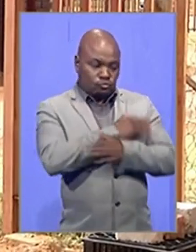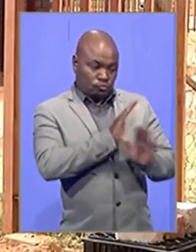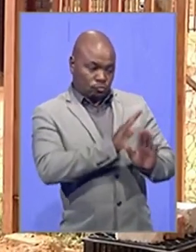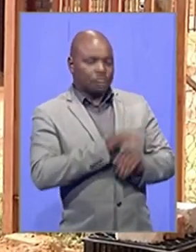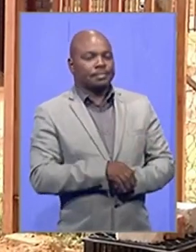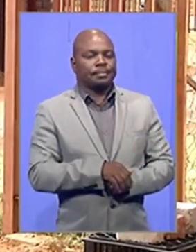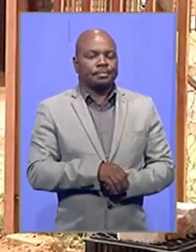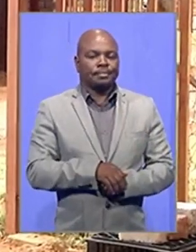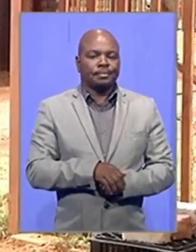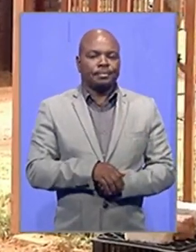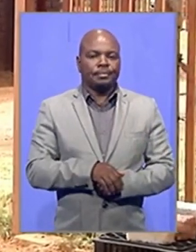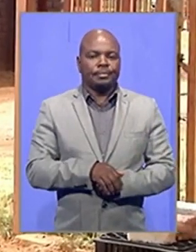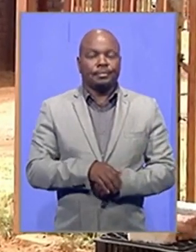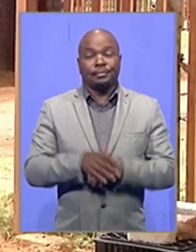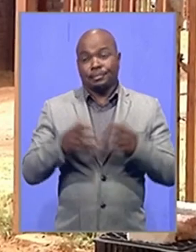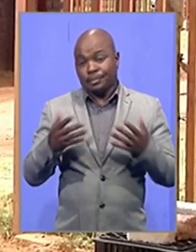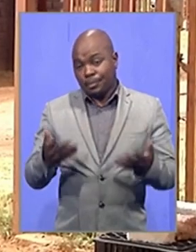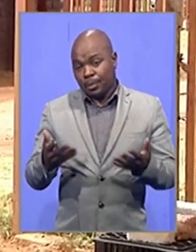then